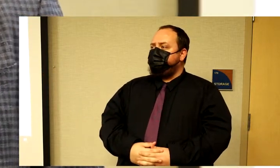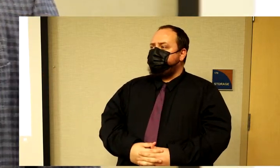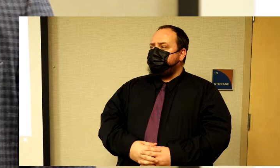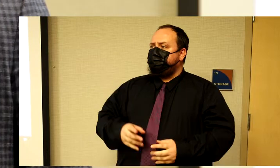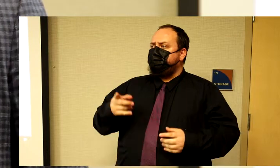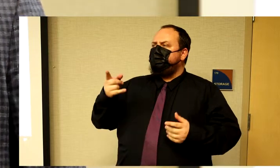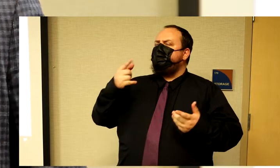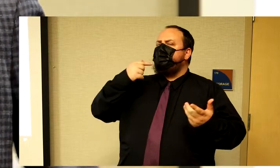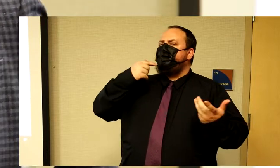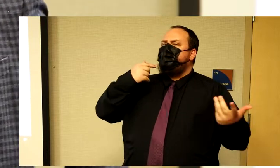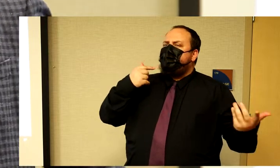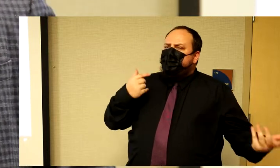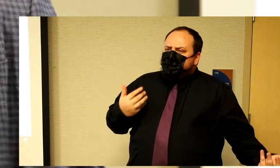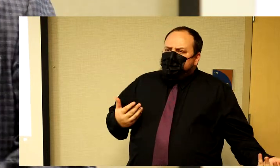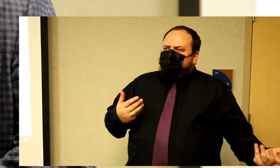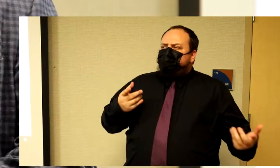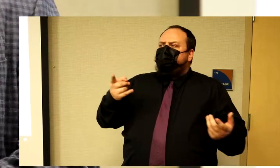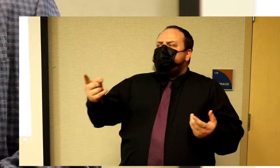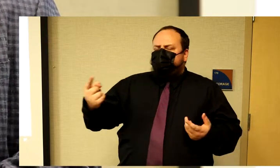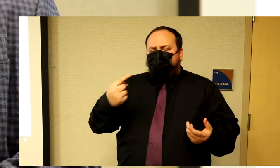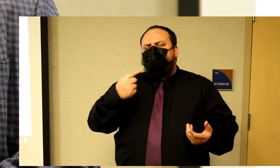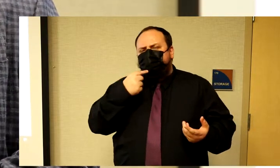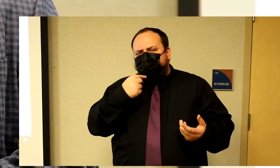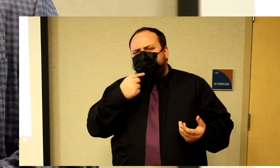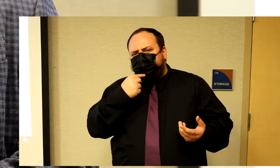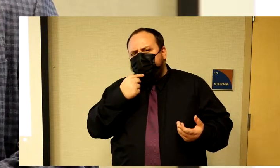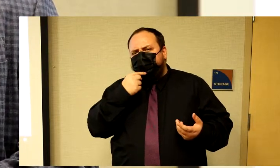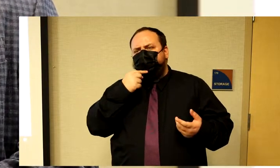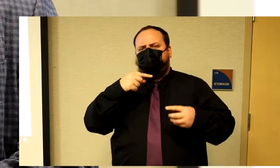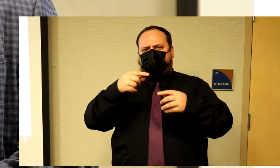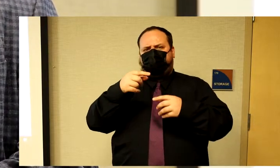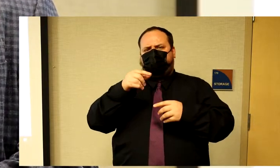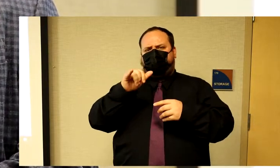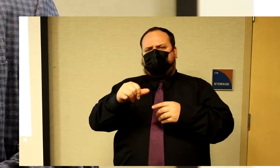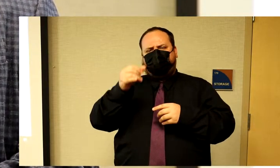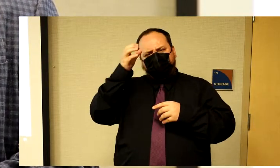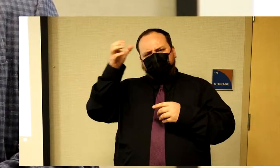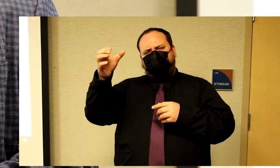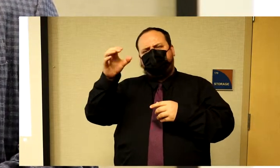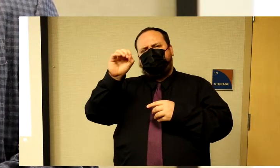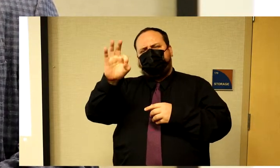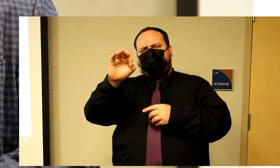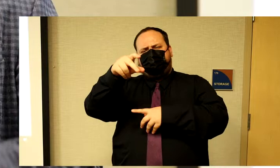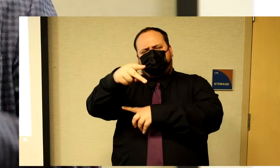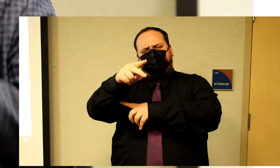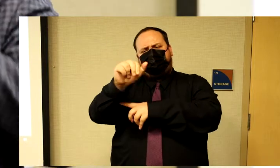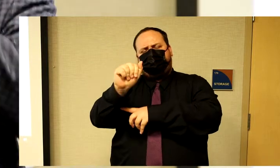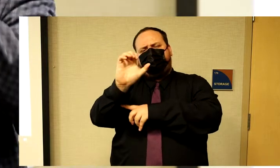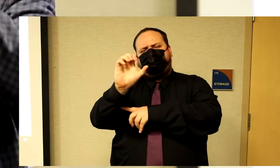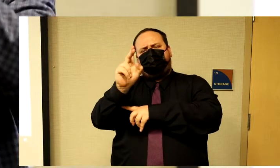You mentioned the concept of packing, but there's